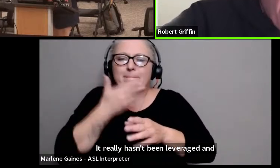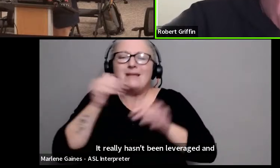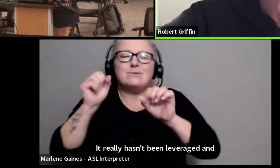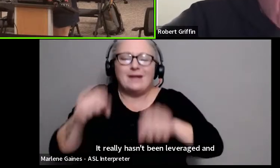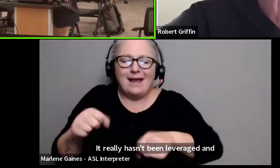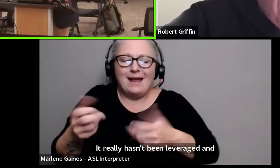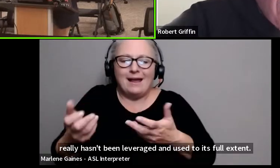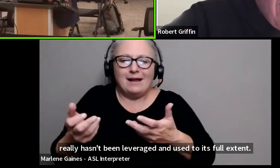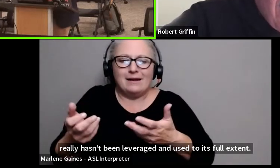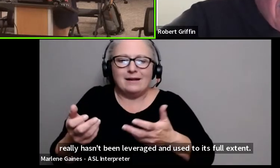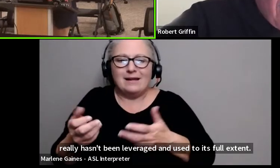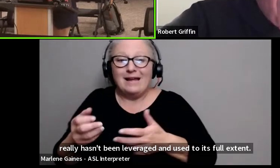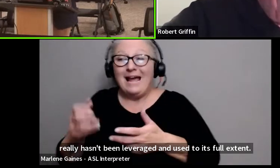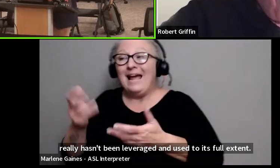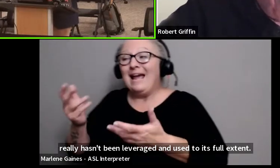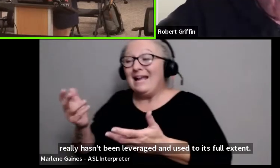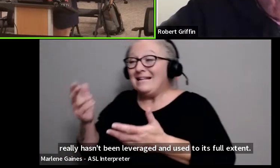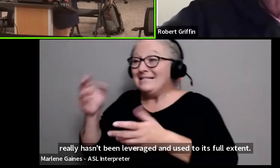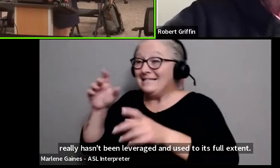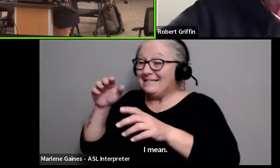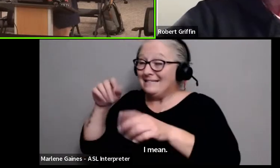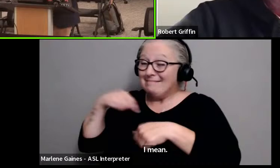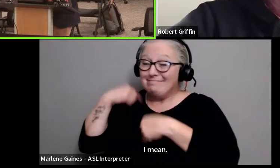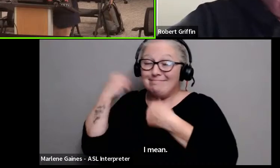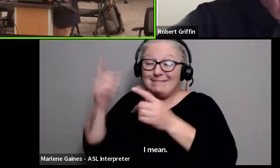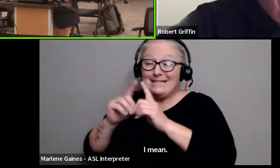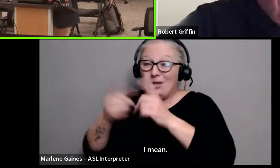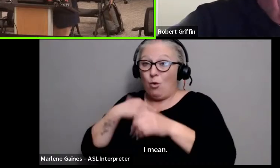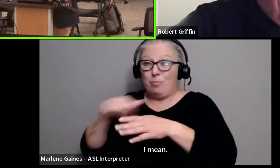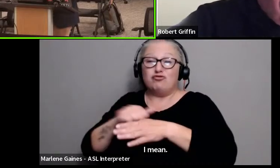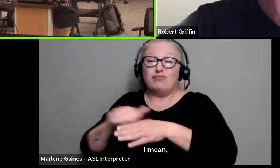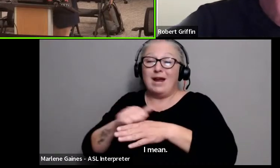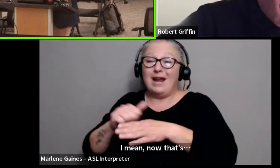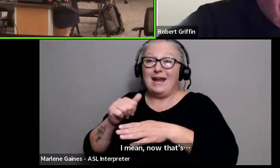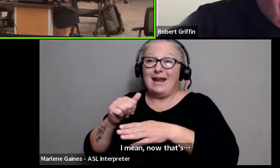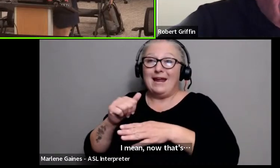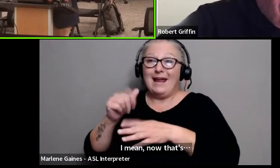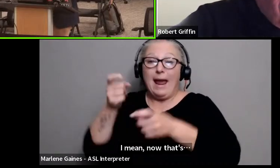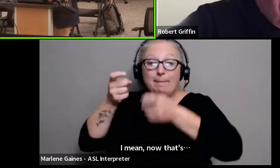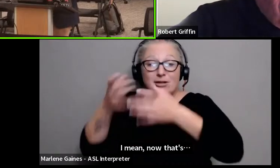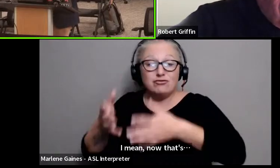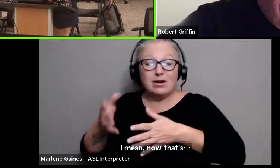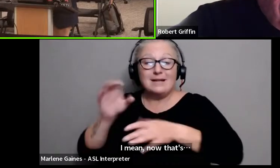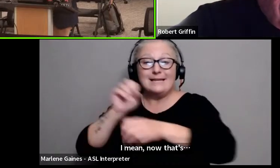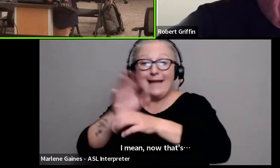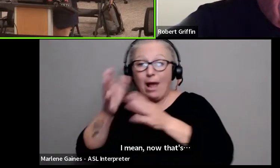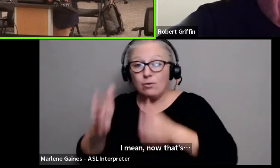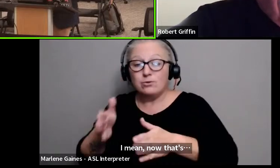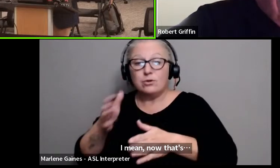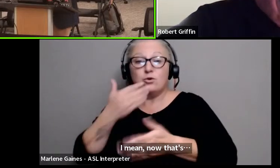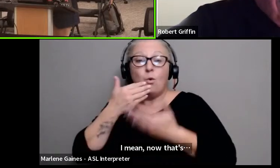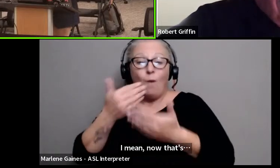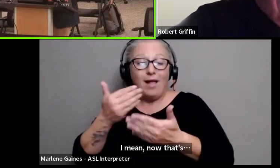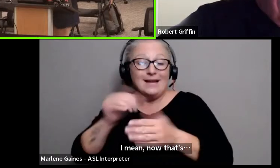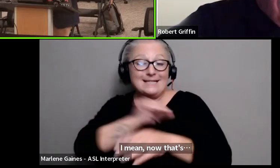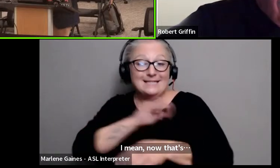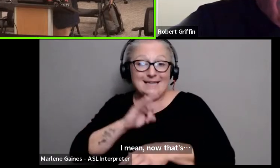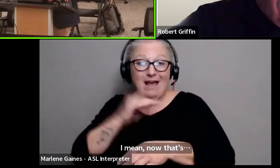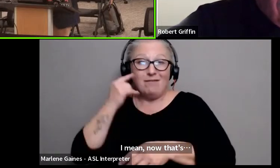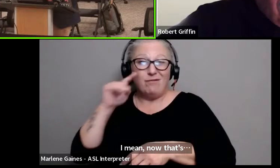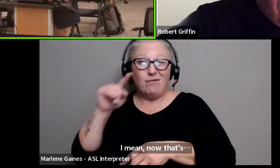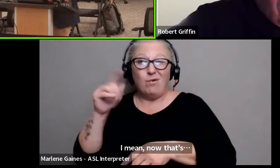Right. It's been in this district we've been training administrators, counselors, and wellness staff in this district